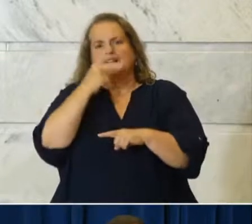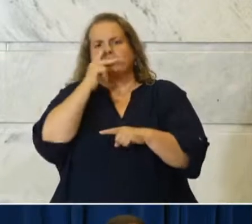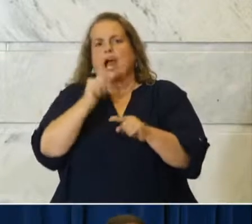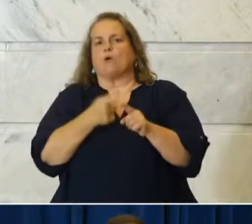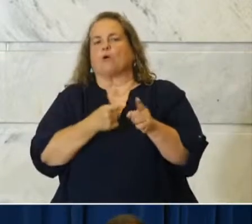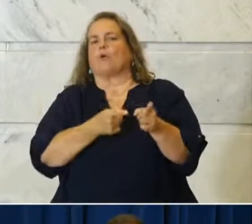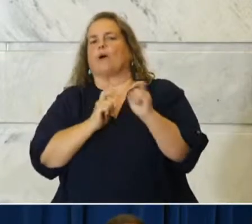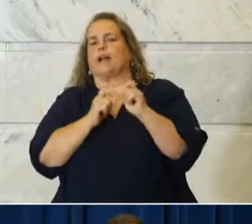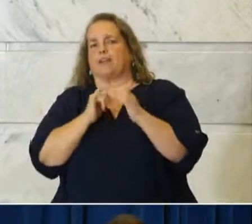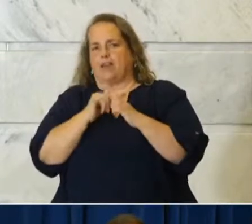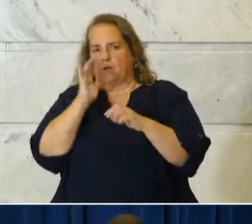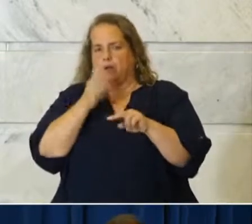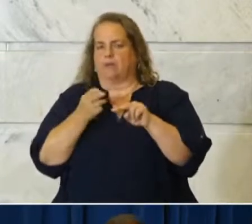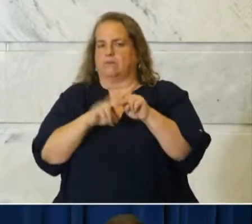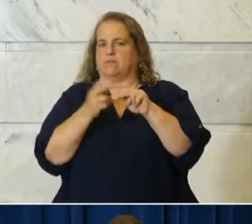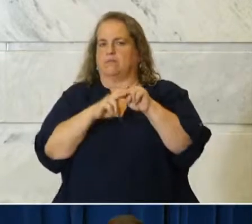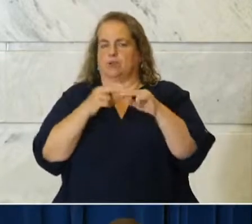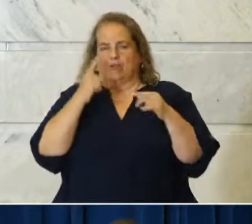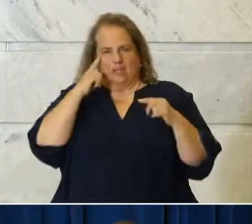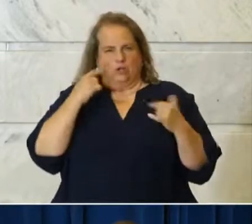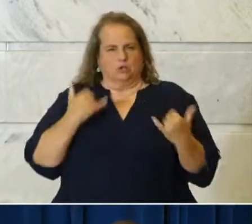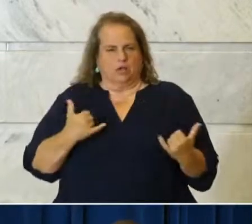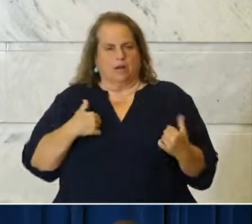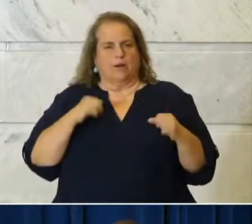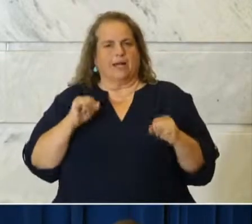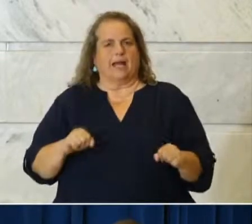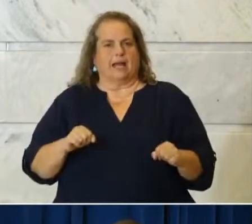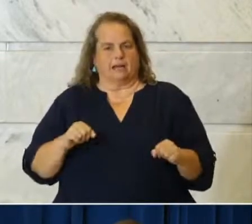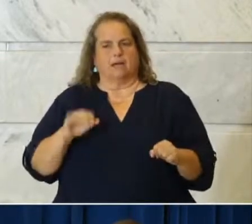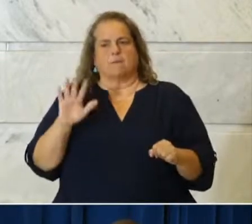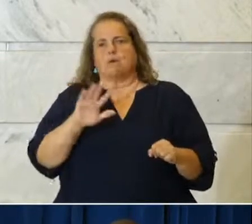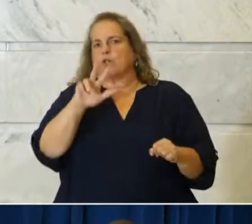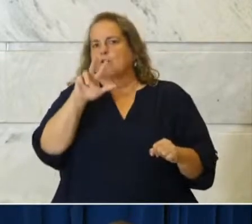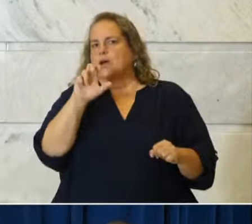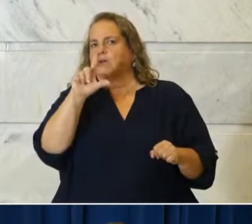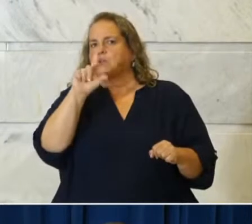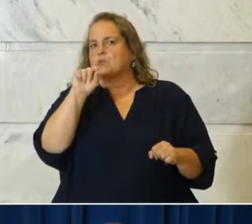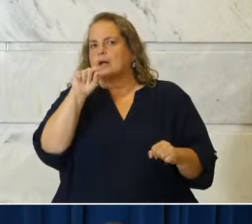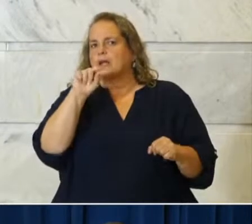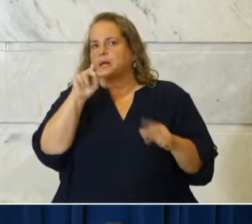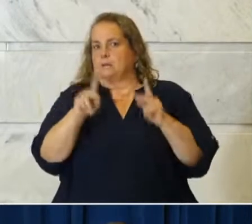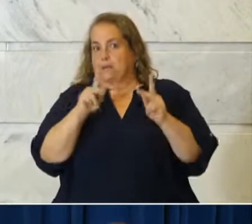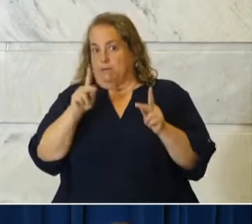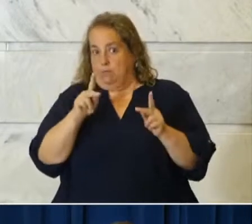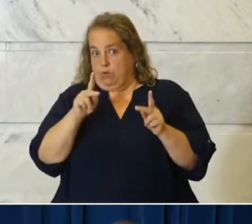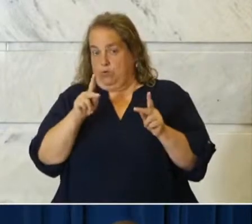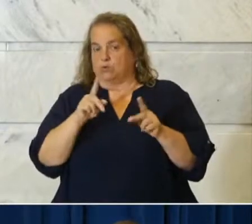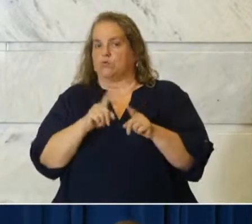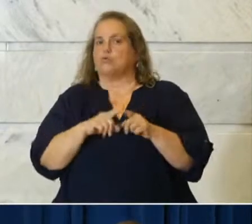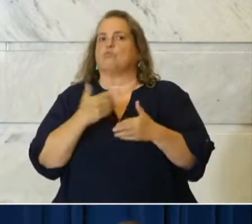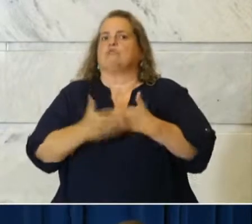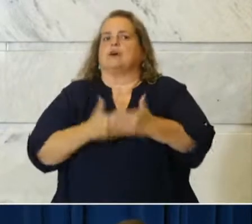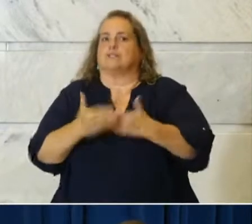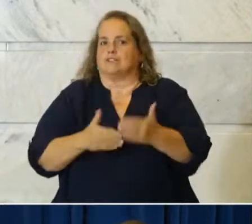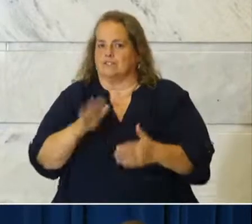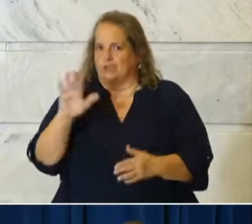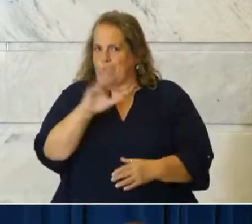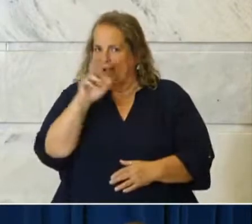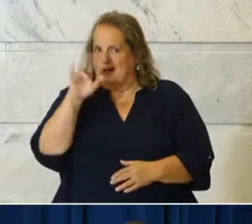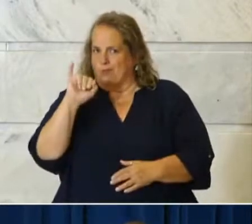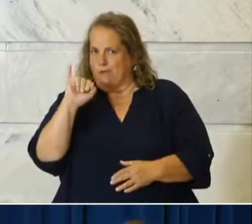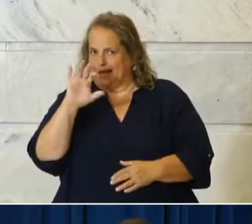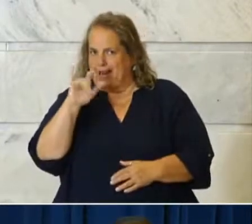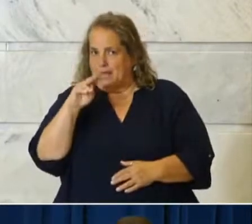today, we believe we have about 320 individuals processing claims. This week, Ashland